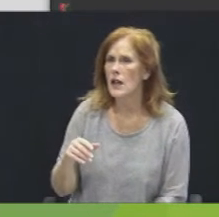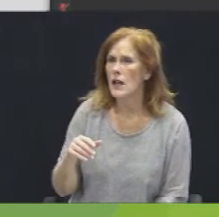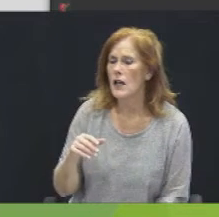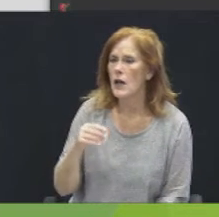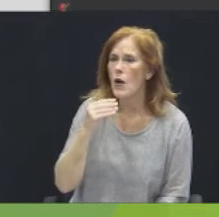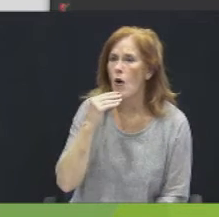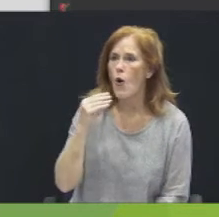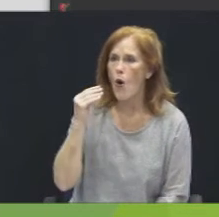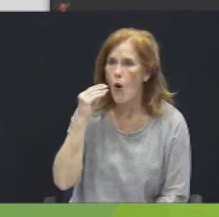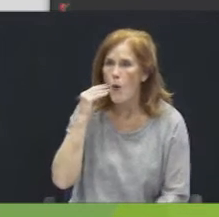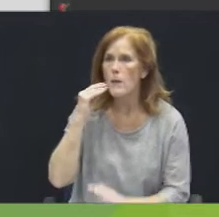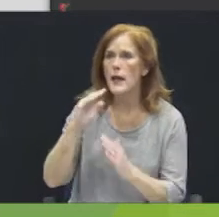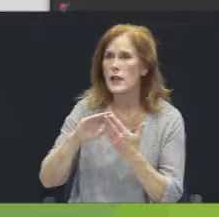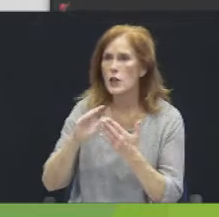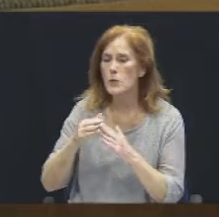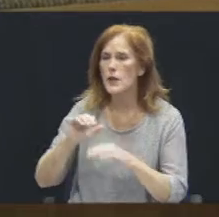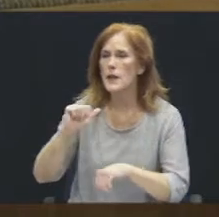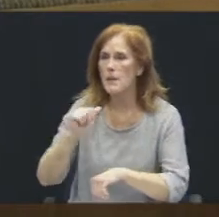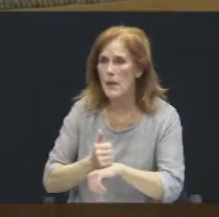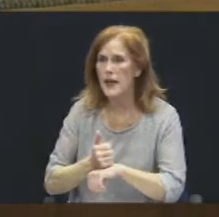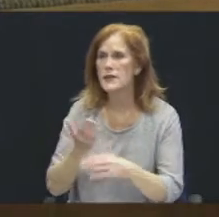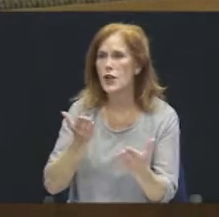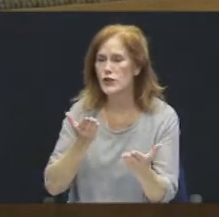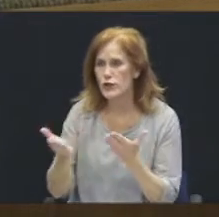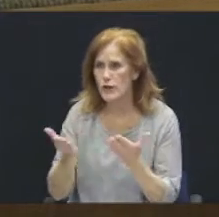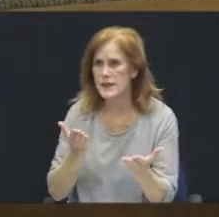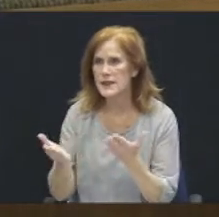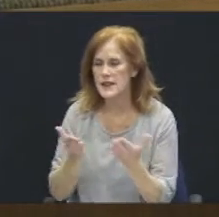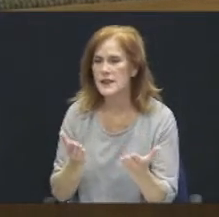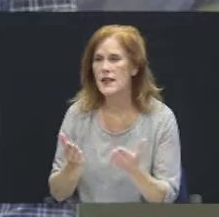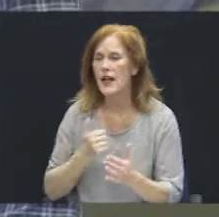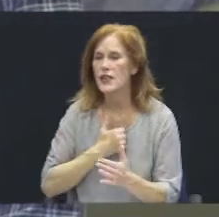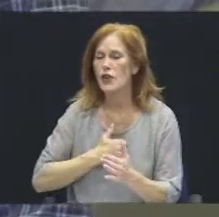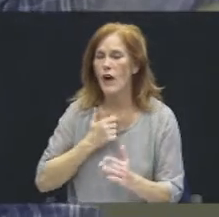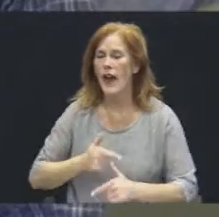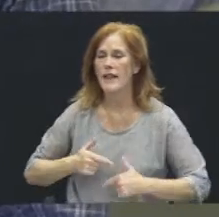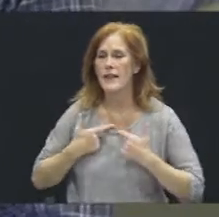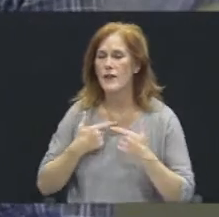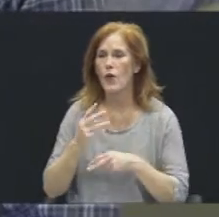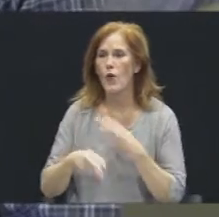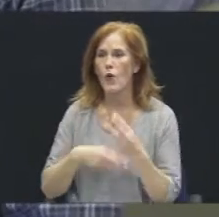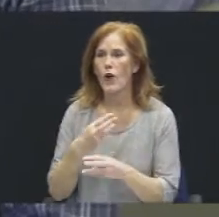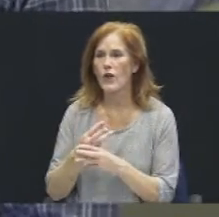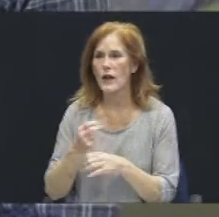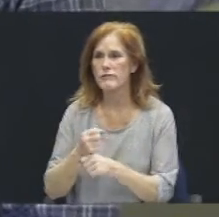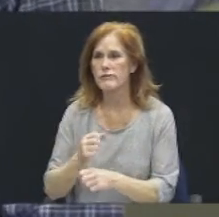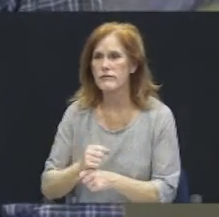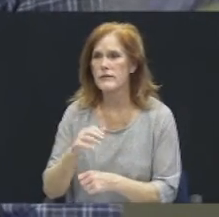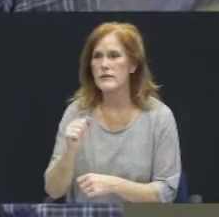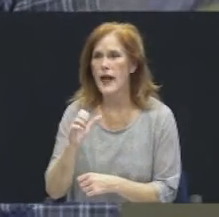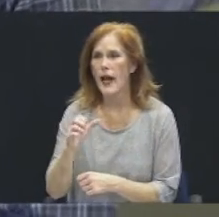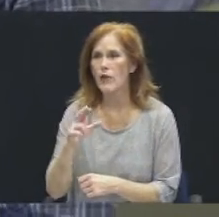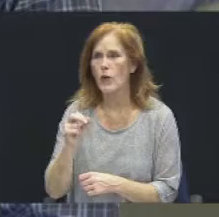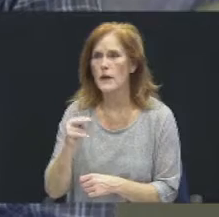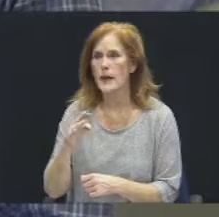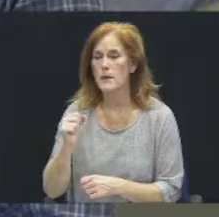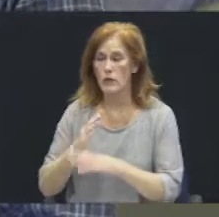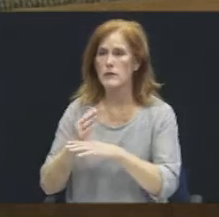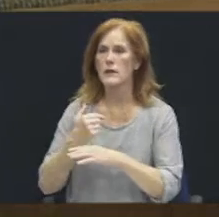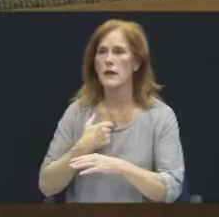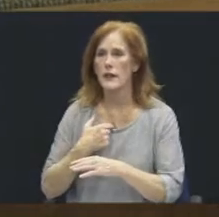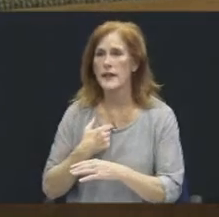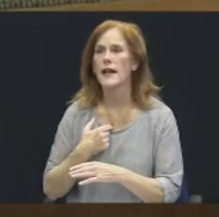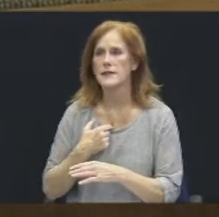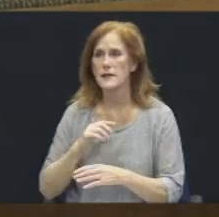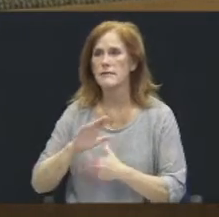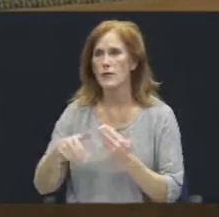Home and Community-Based Services. Thank you. sorry, I live in a world of acronyms, so you guys got to stop me if. As do we